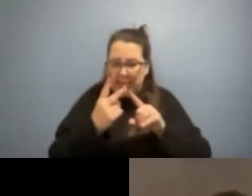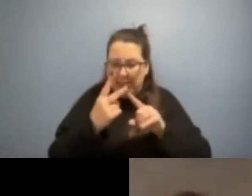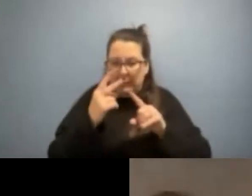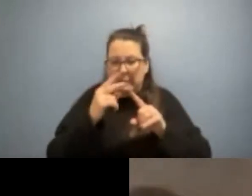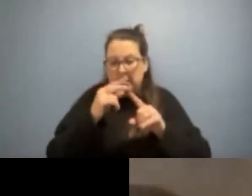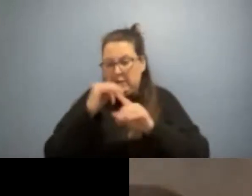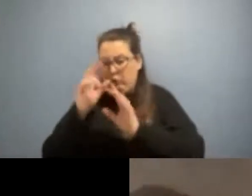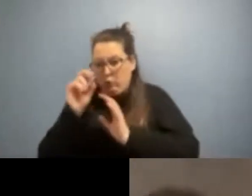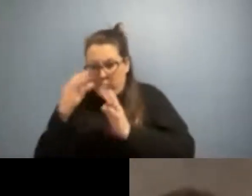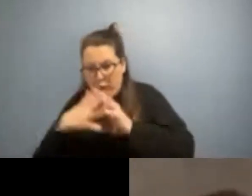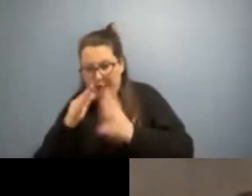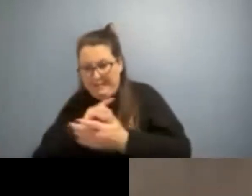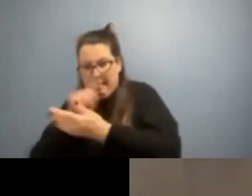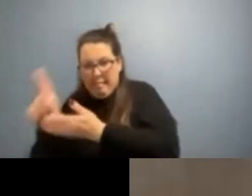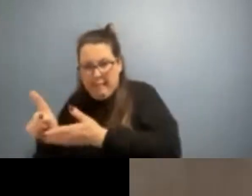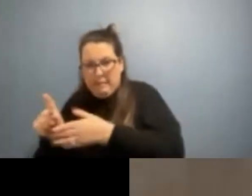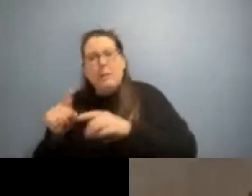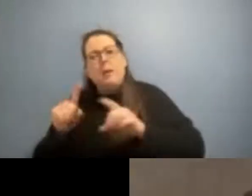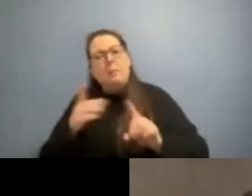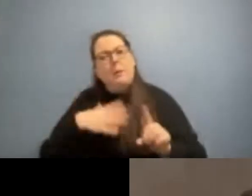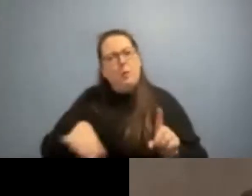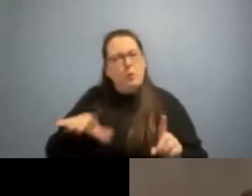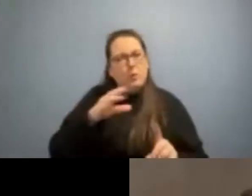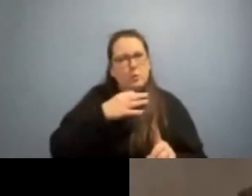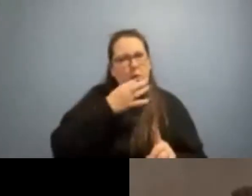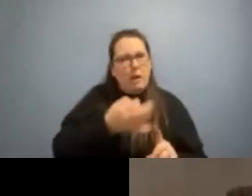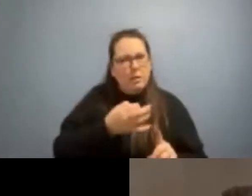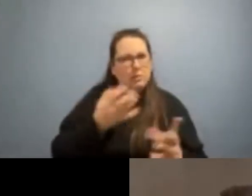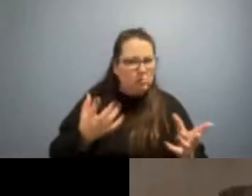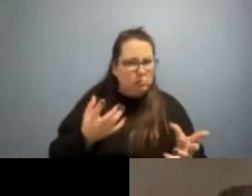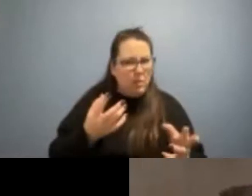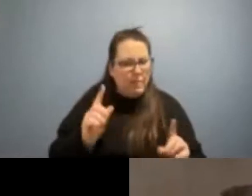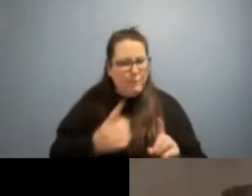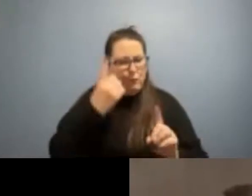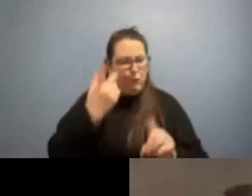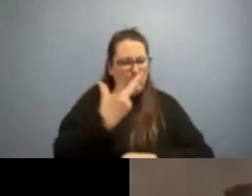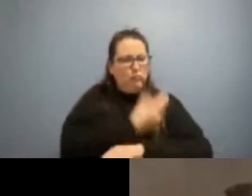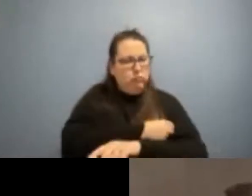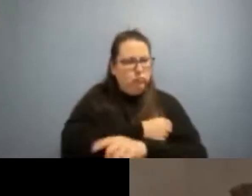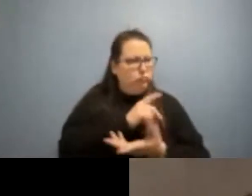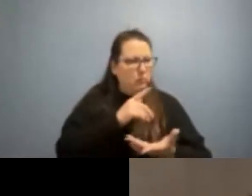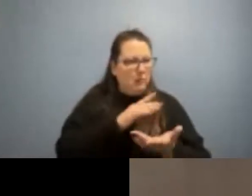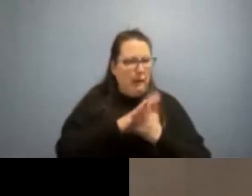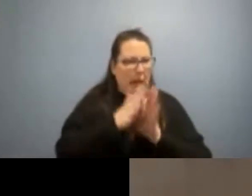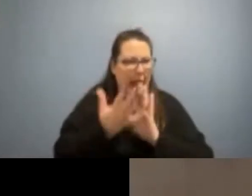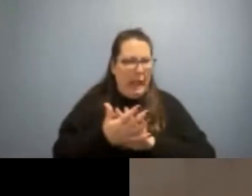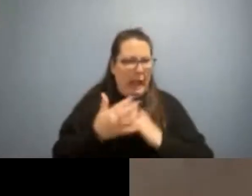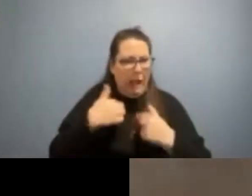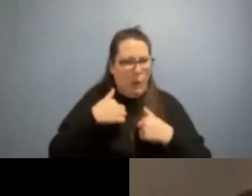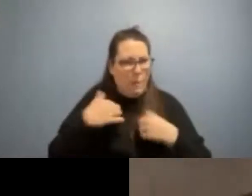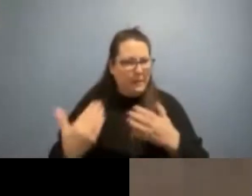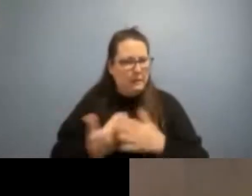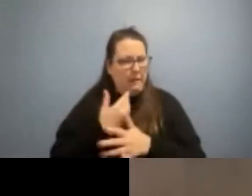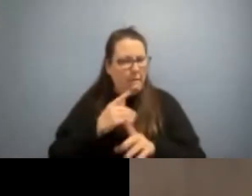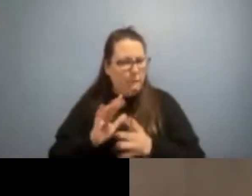have after 2 months from the first dose, so maybe around 8 weeks after the first dose. So the research